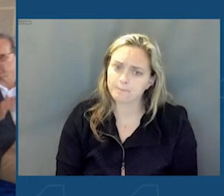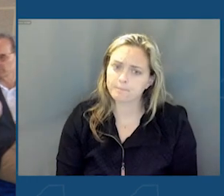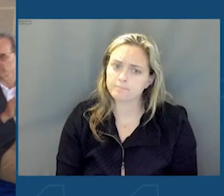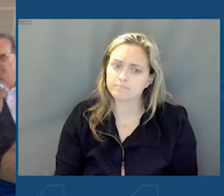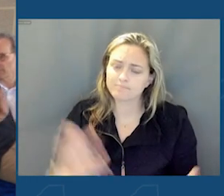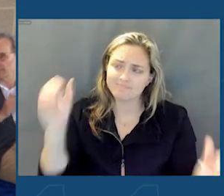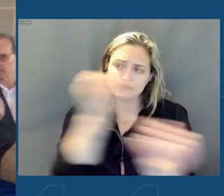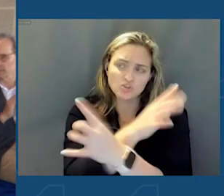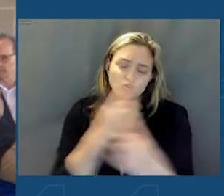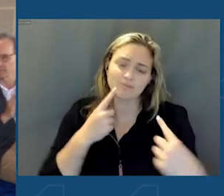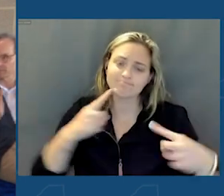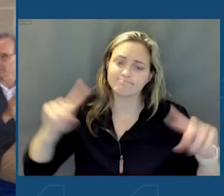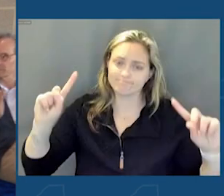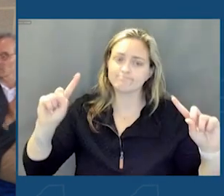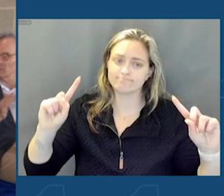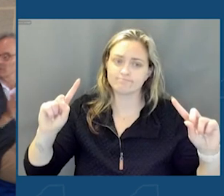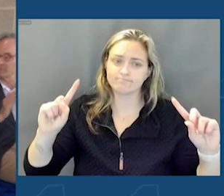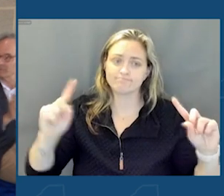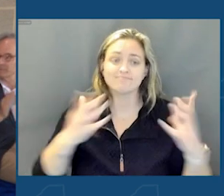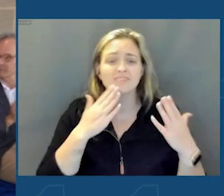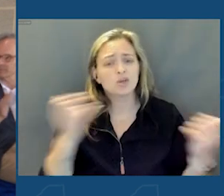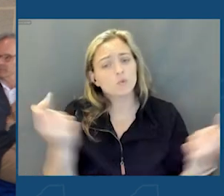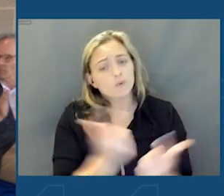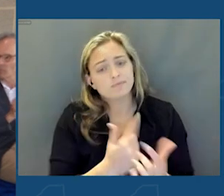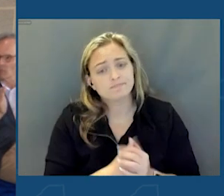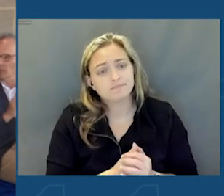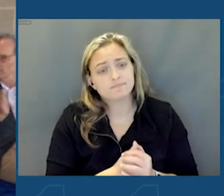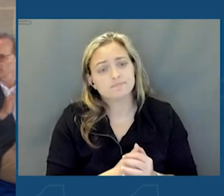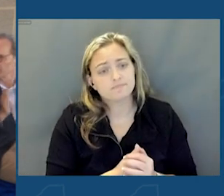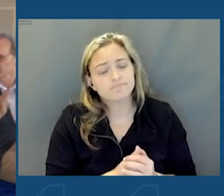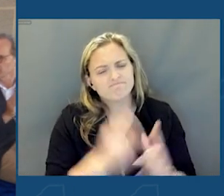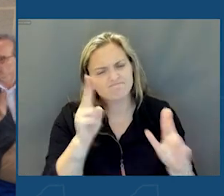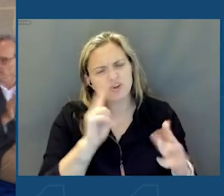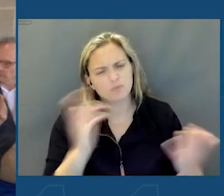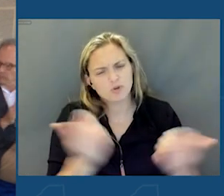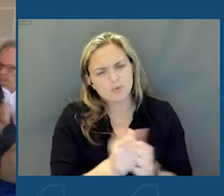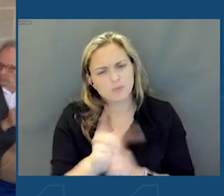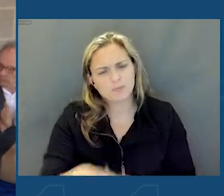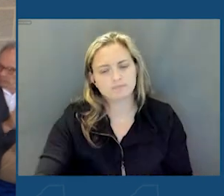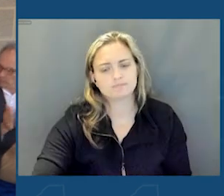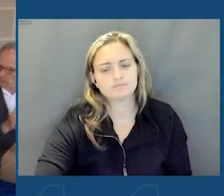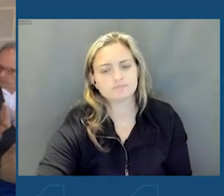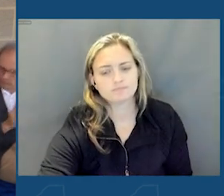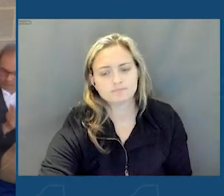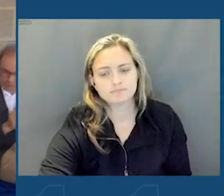true. And thank you all. It's an honor to be with you.